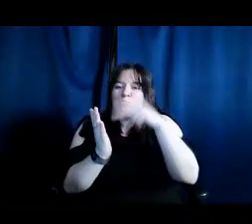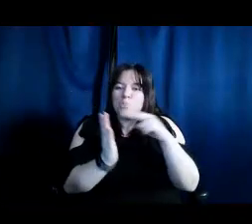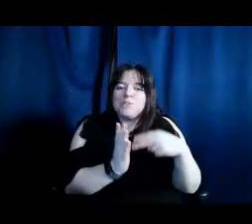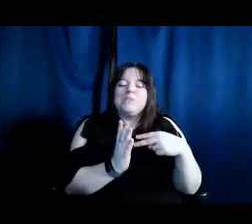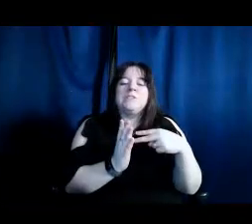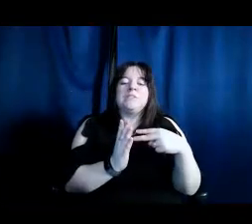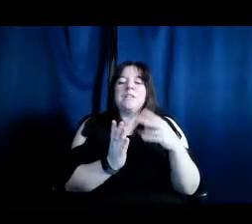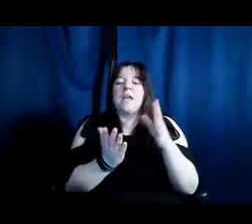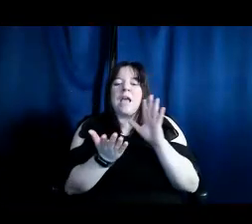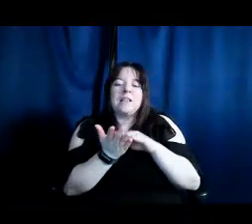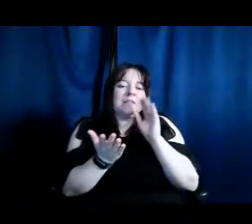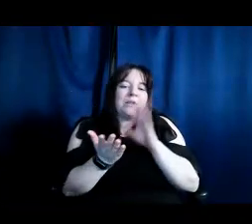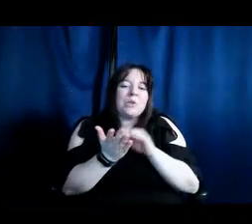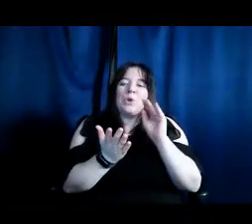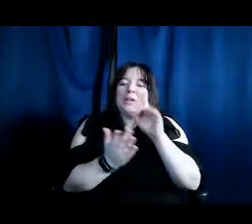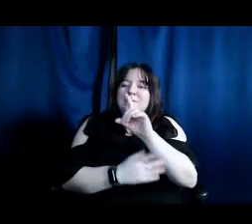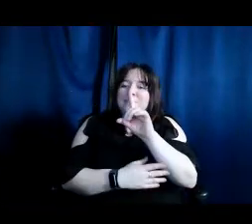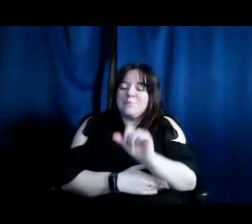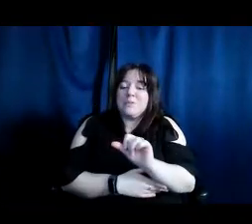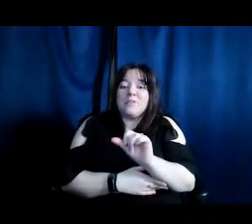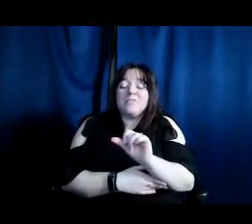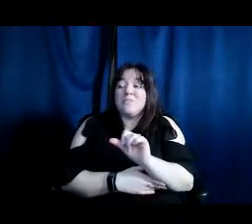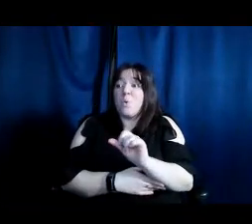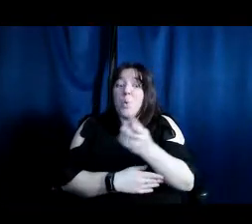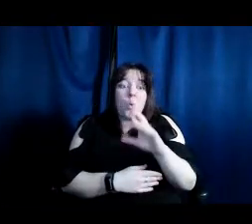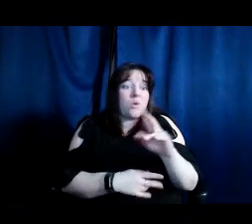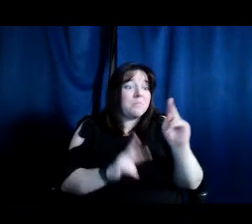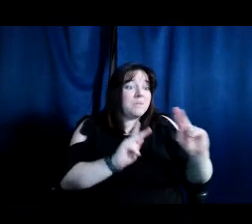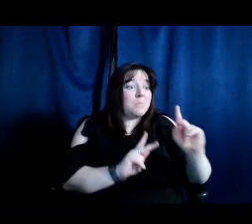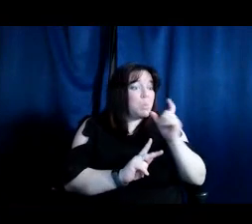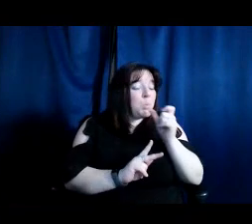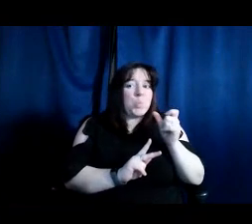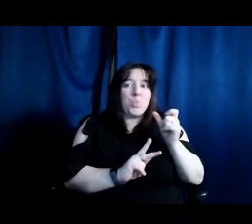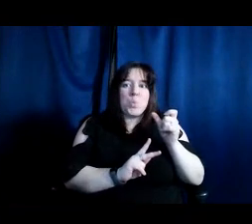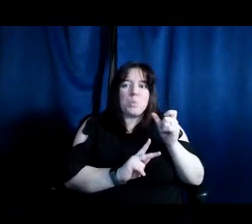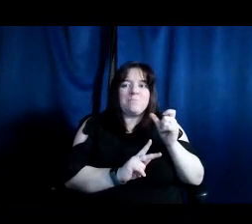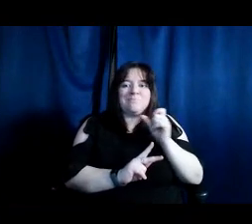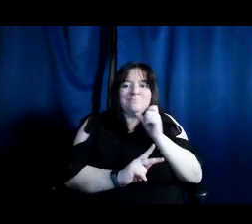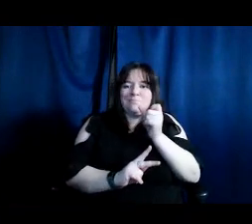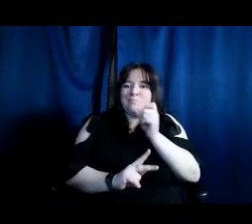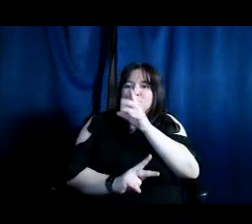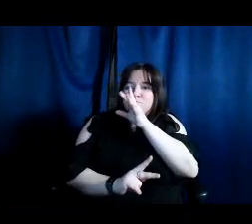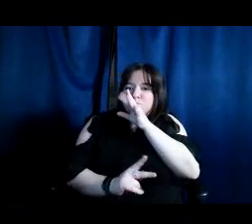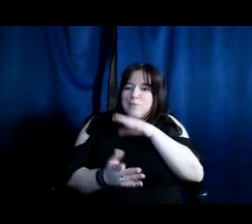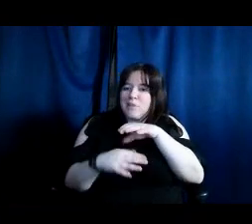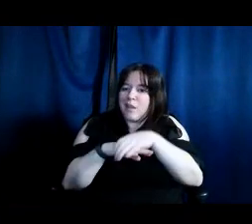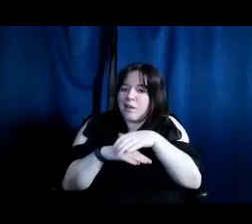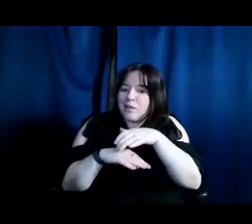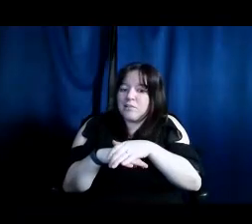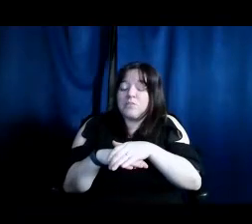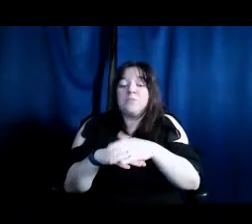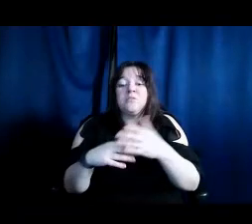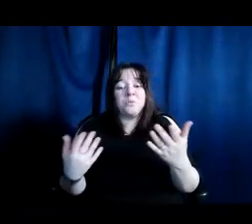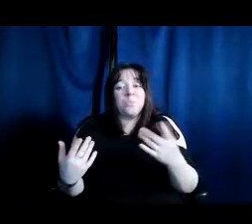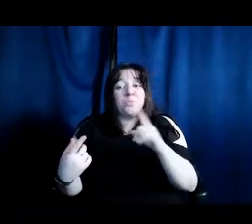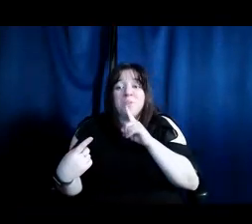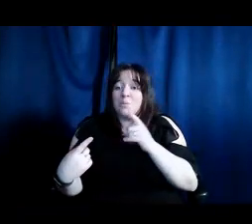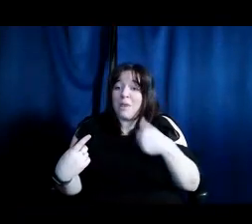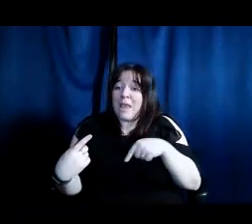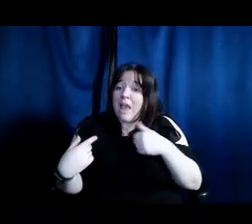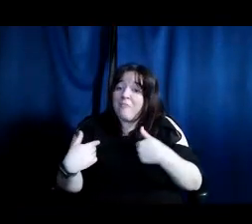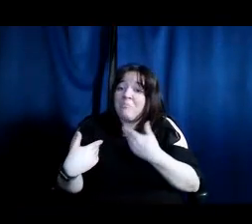as non-English speakers. There are best practices to using plain language, and it starts with keep